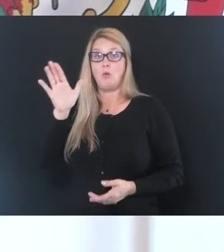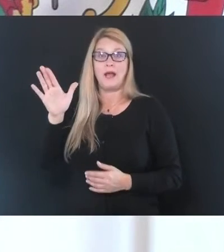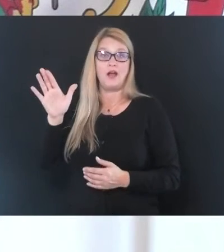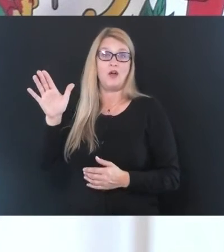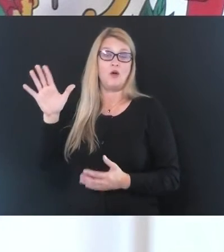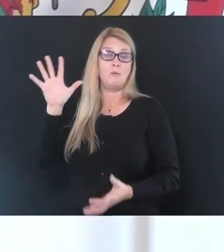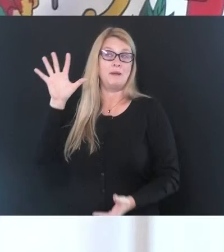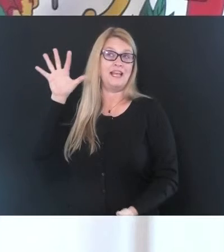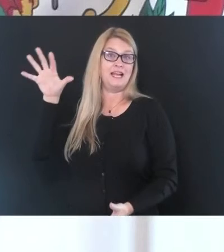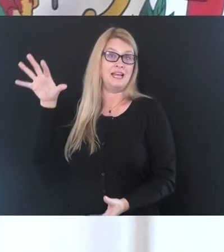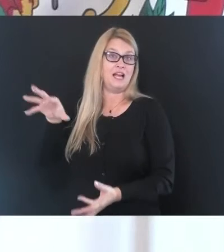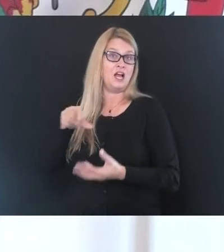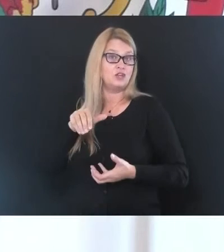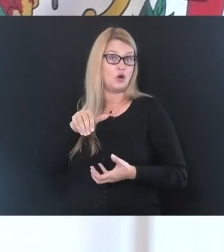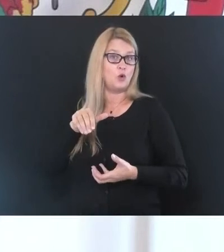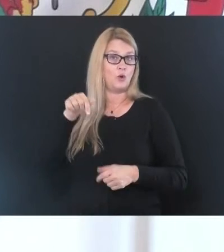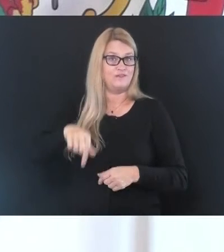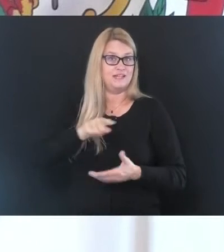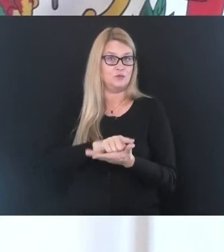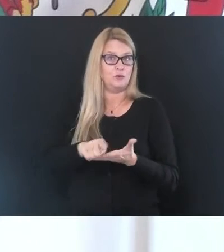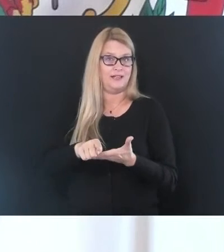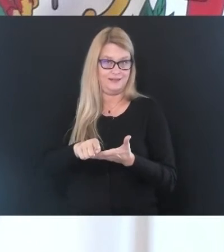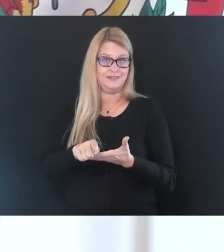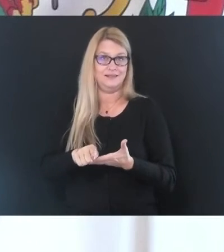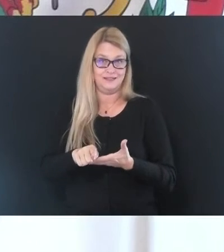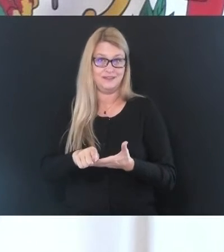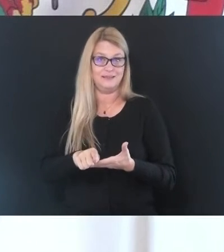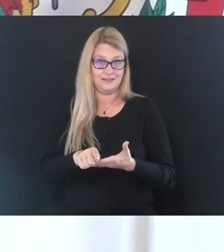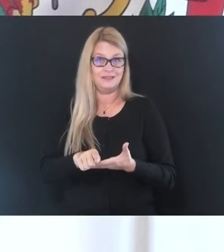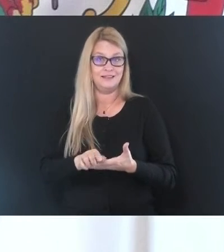be the total this week.